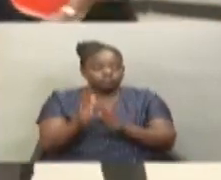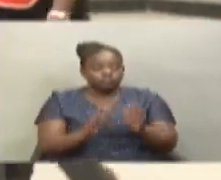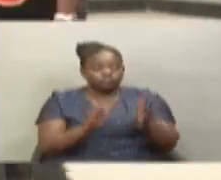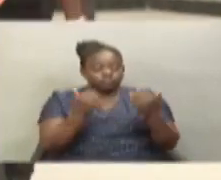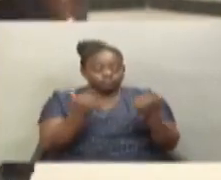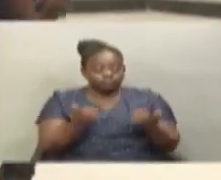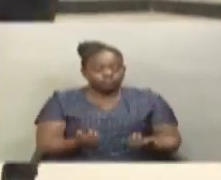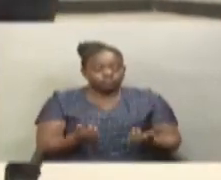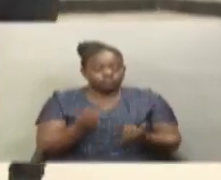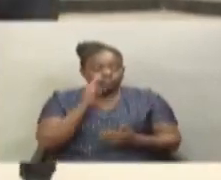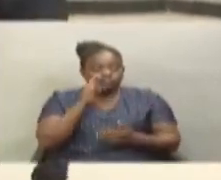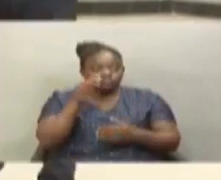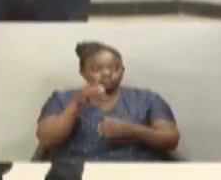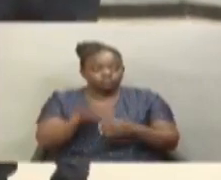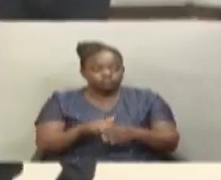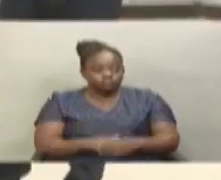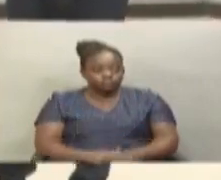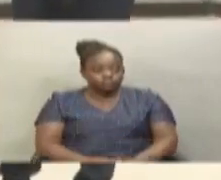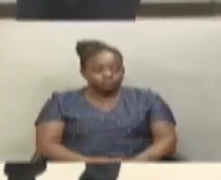is...